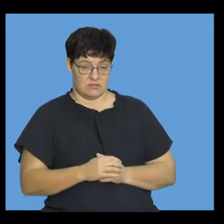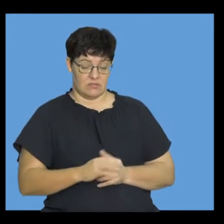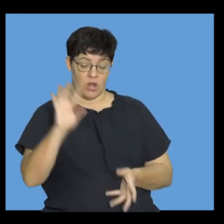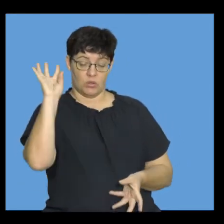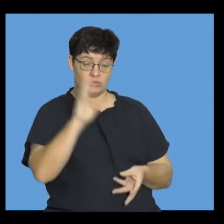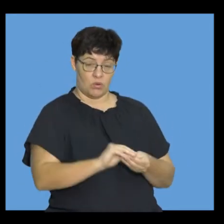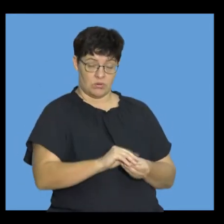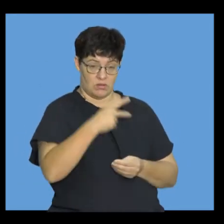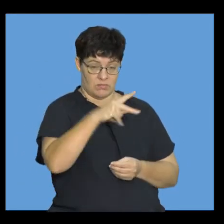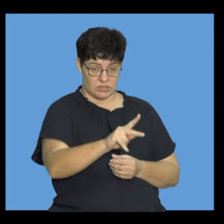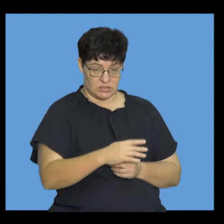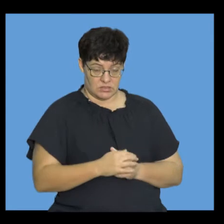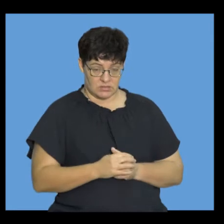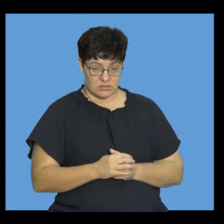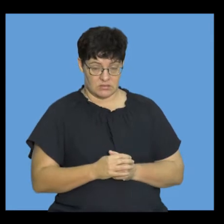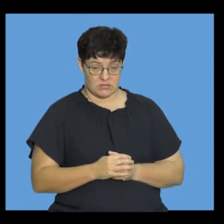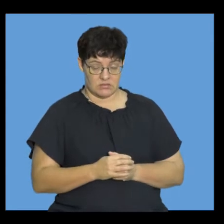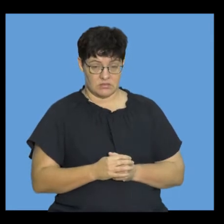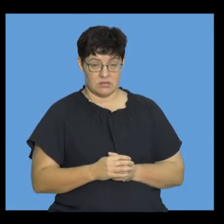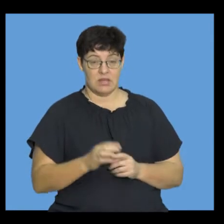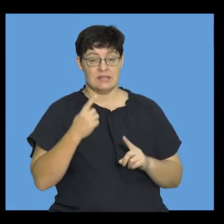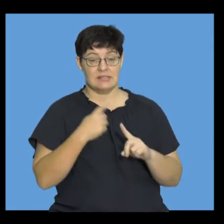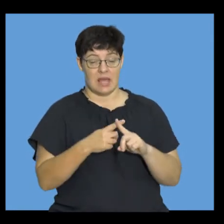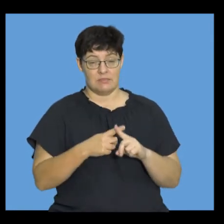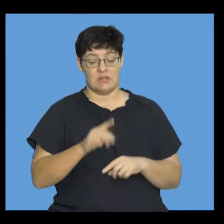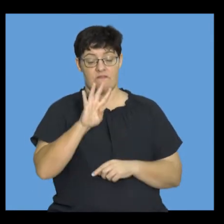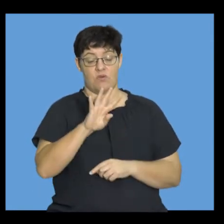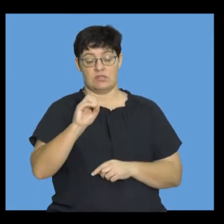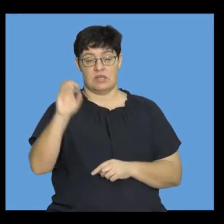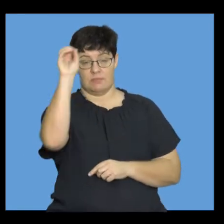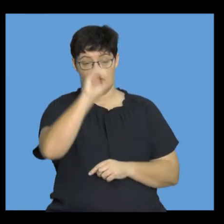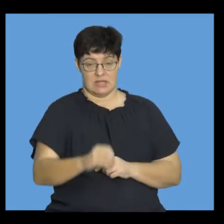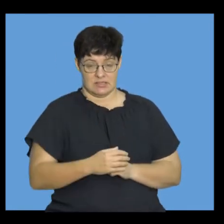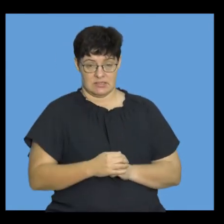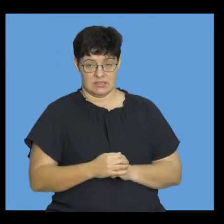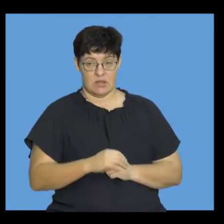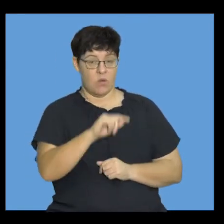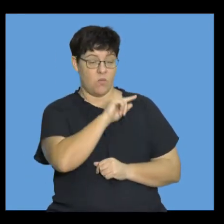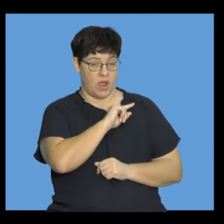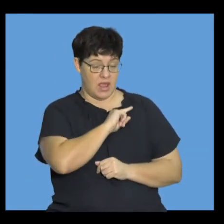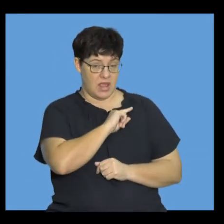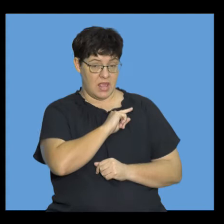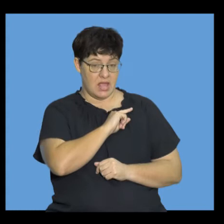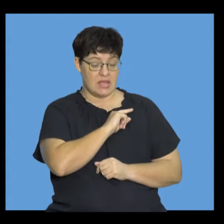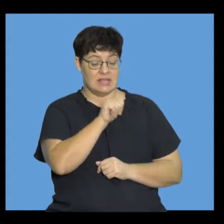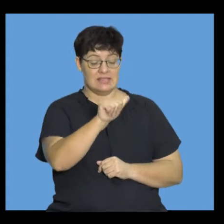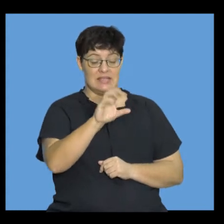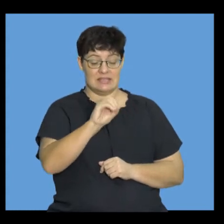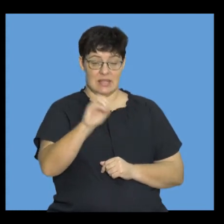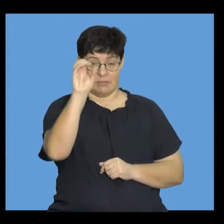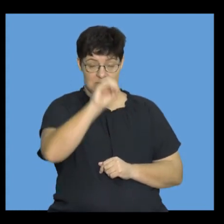purchases, right? Multiplied by 40%, because obviously if 60% was on